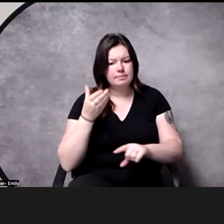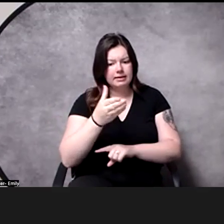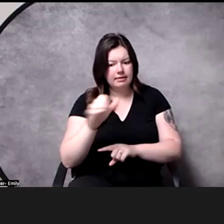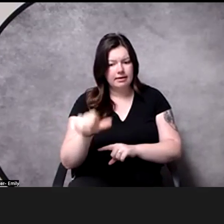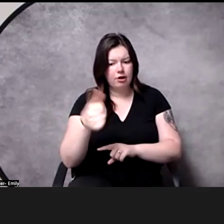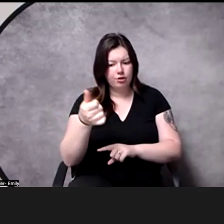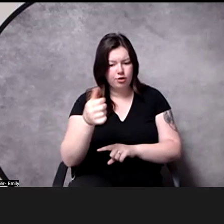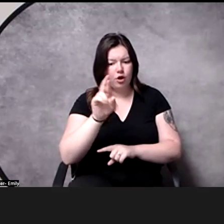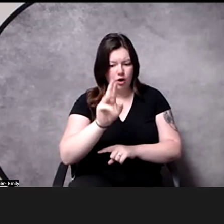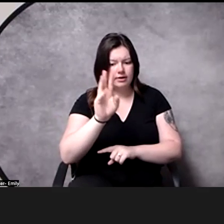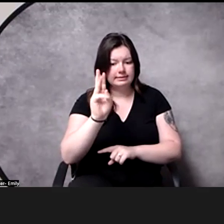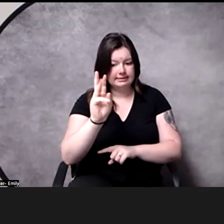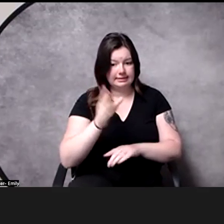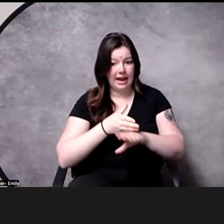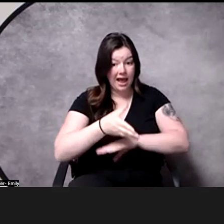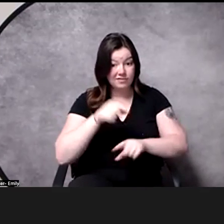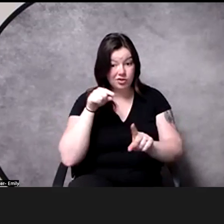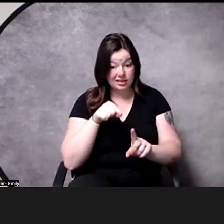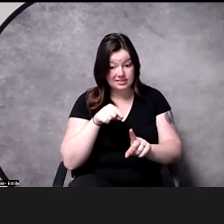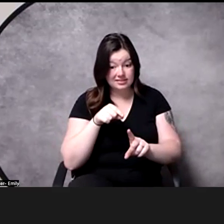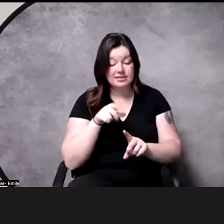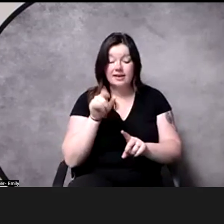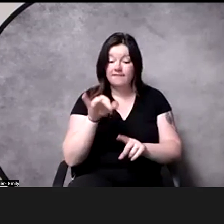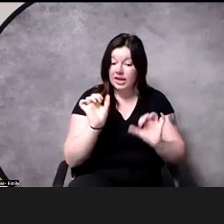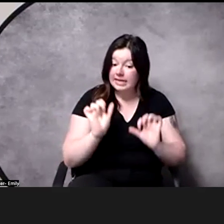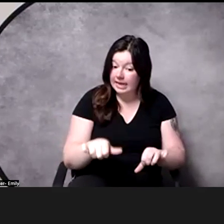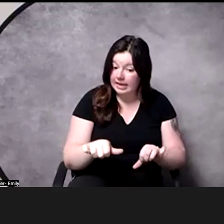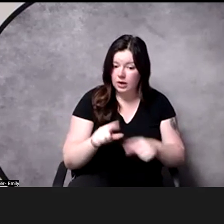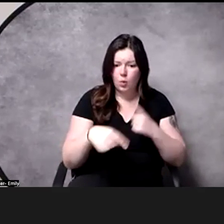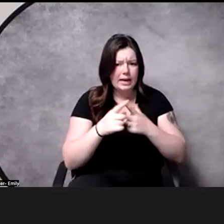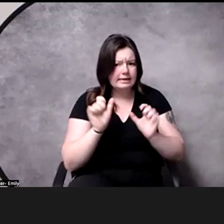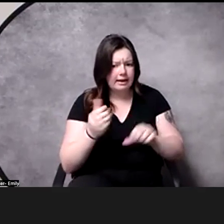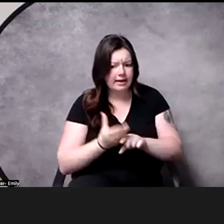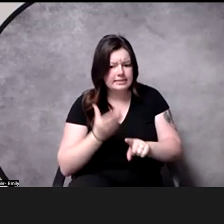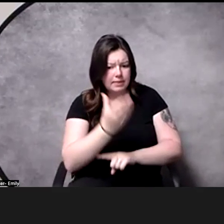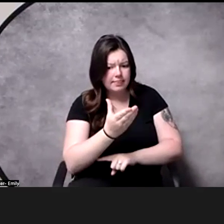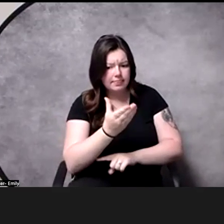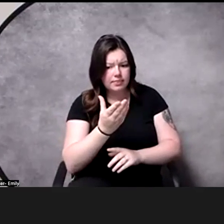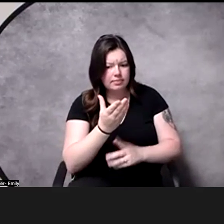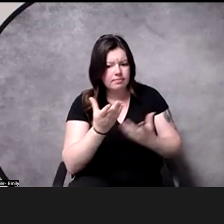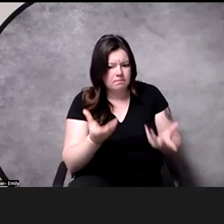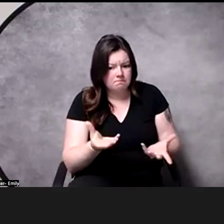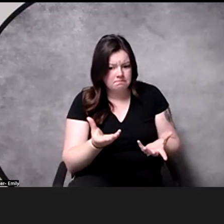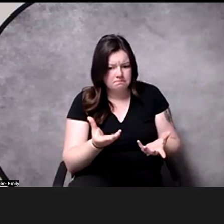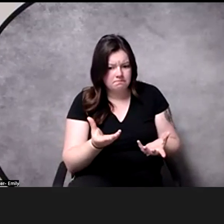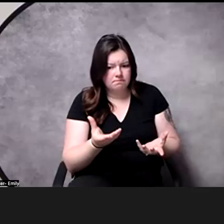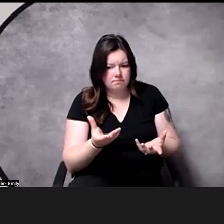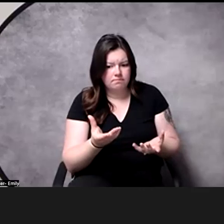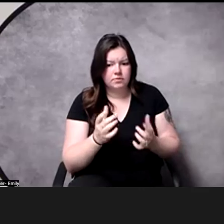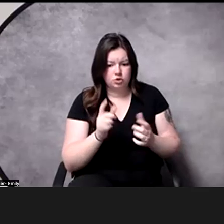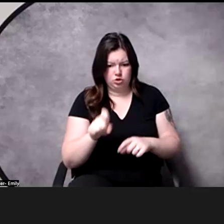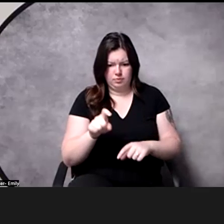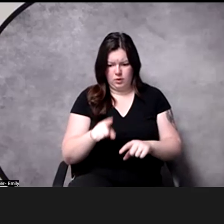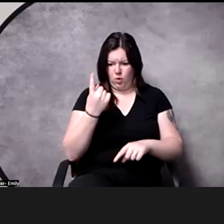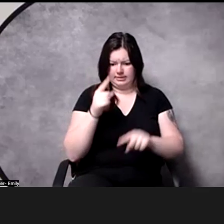this? If so, when I can submit the proposal? Should be one cycle before that, or when can I